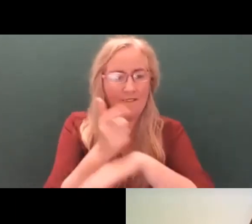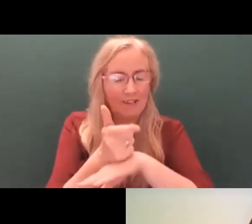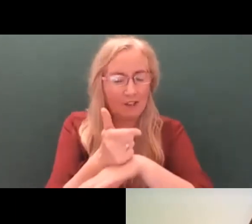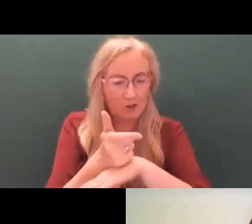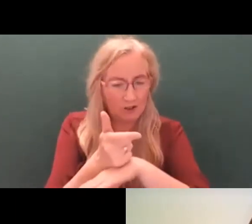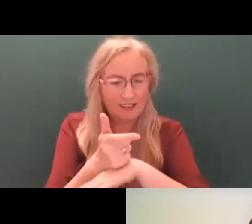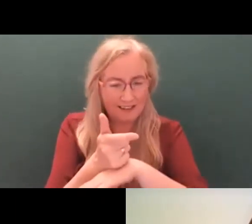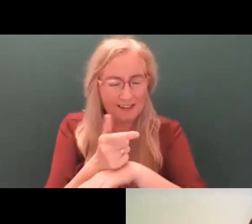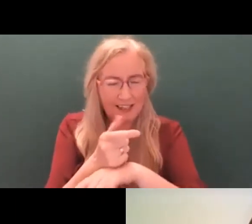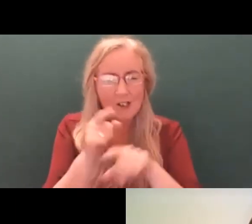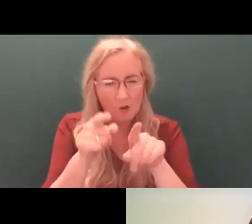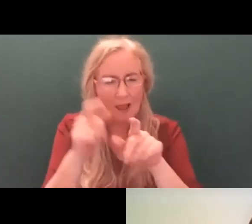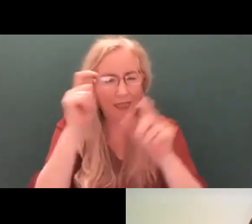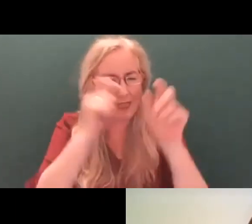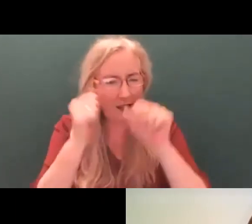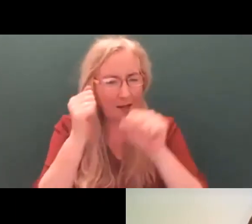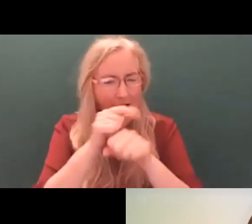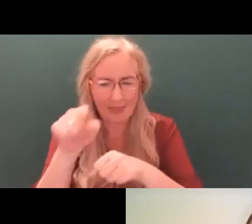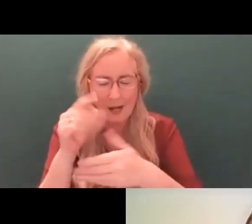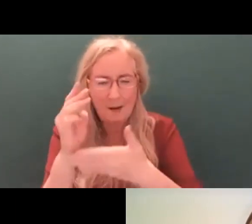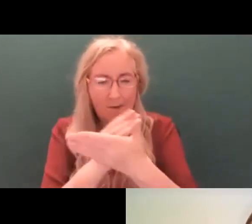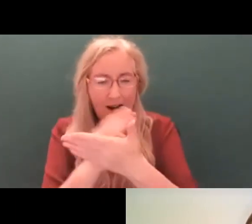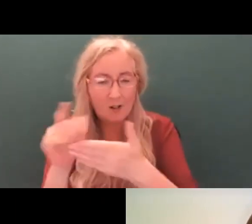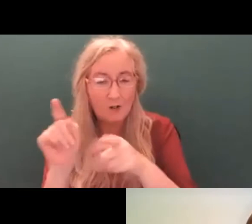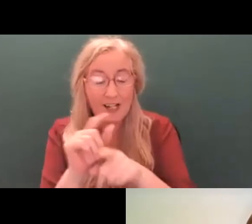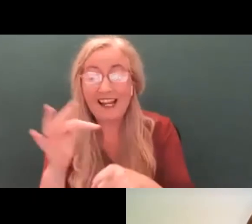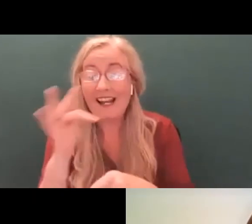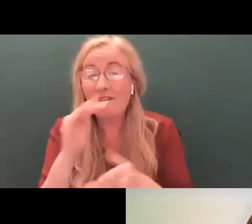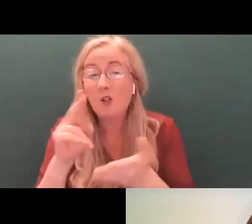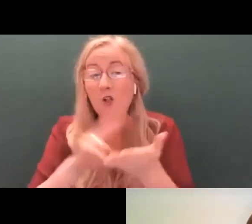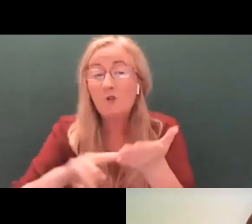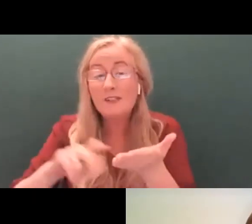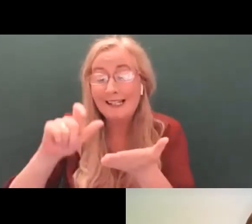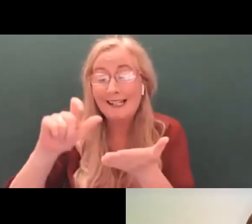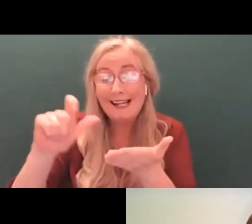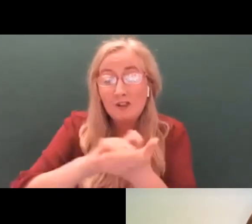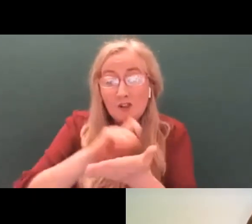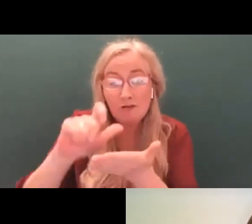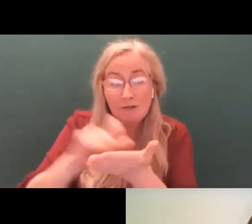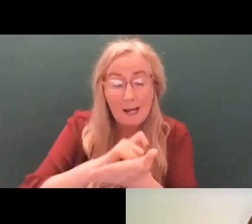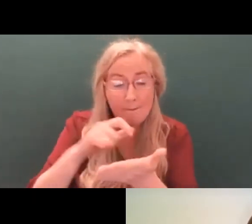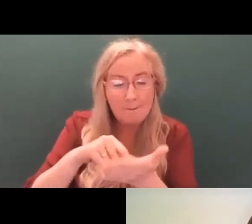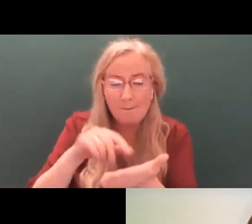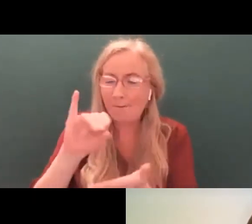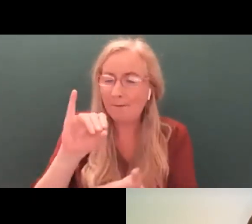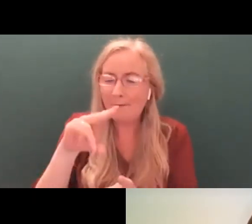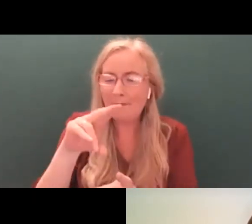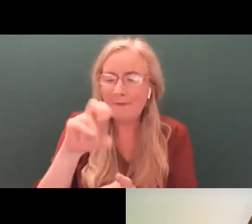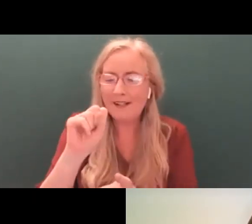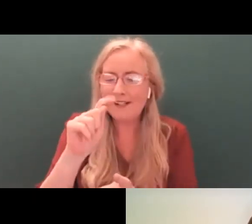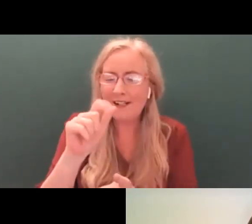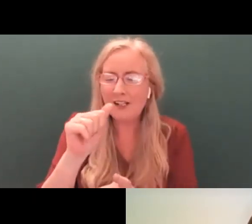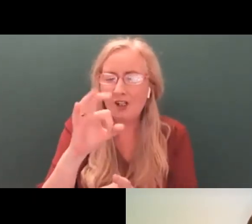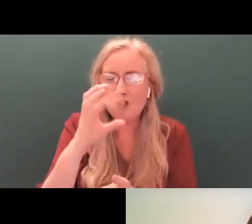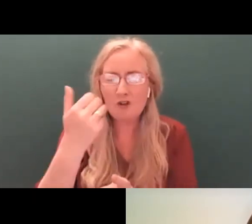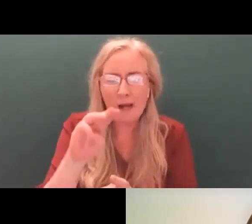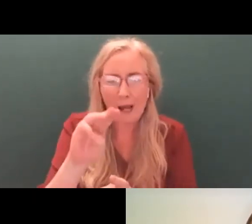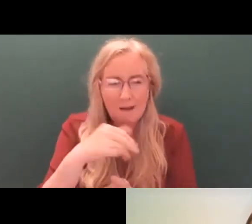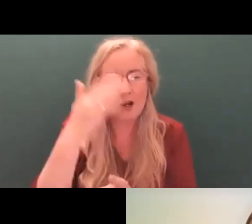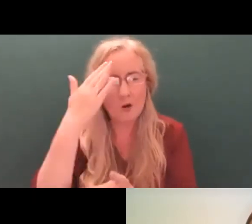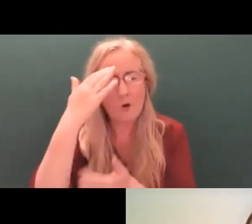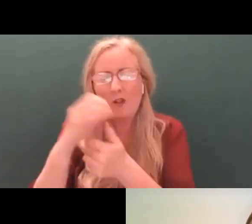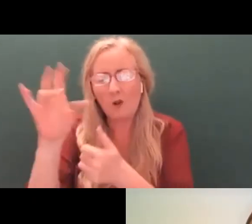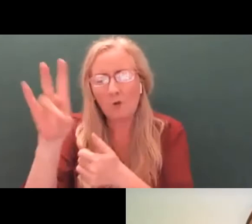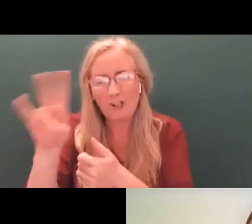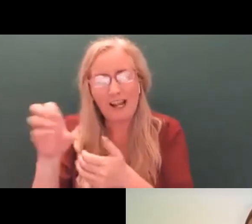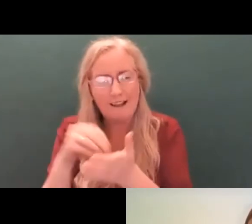to take that into consideration as well. So if you're using Instagram, say, because I know that there's another question on Instagram, but if you're using